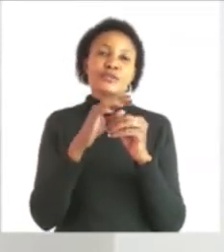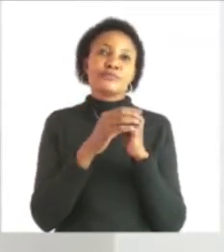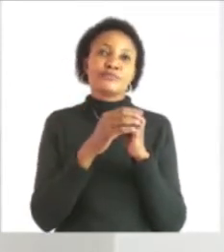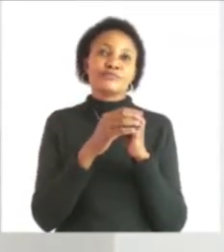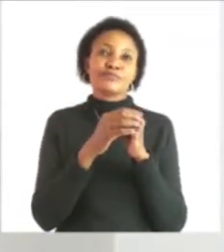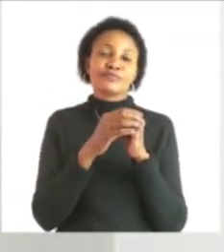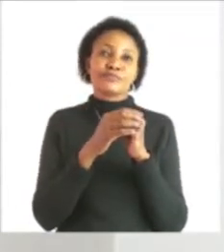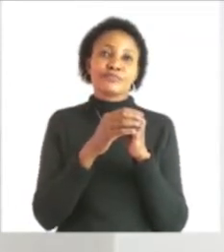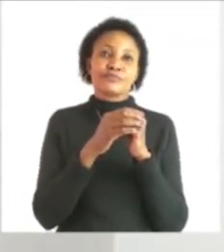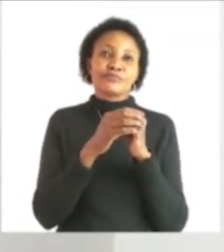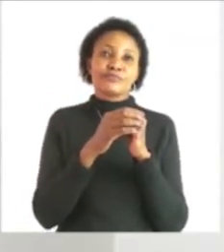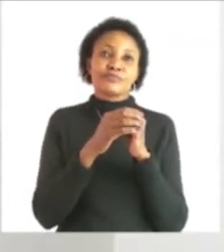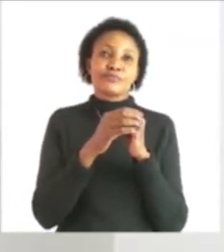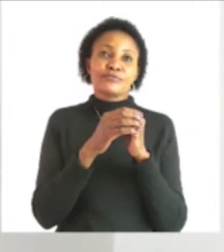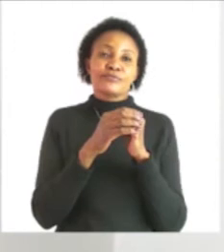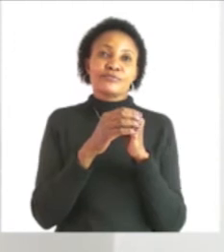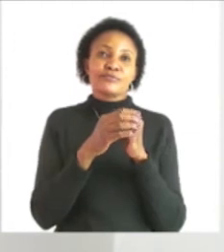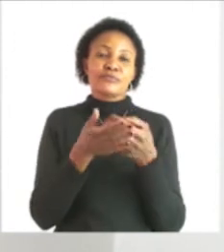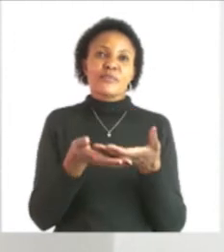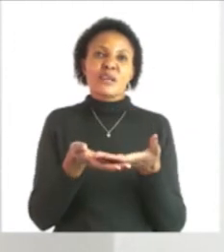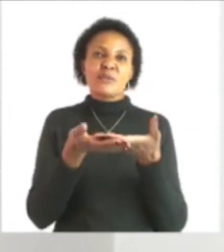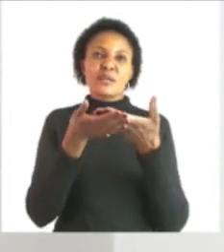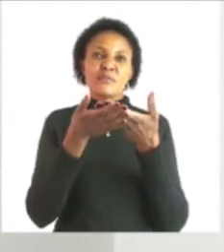try and do the first 2 for you.